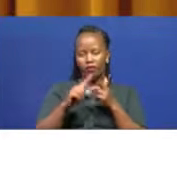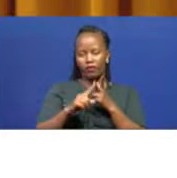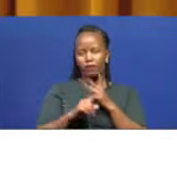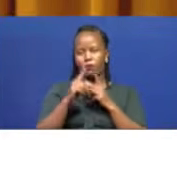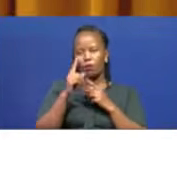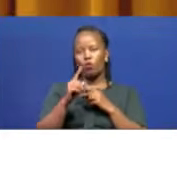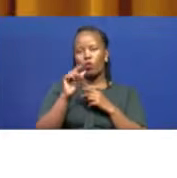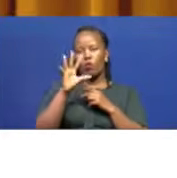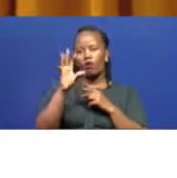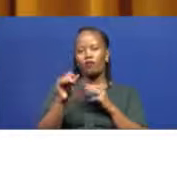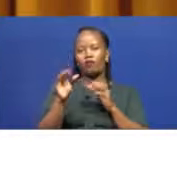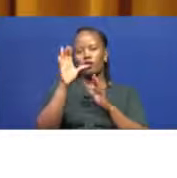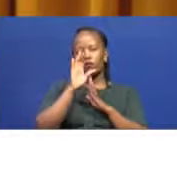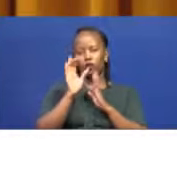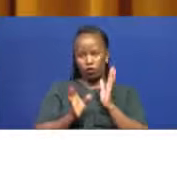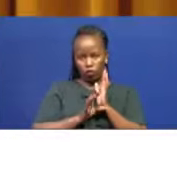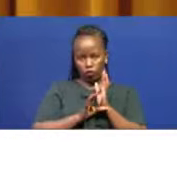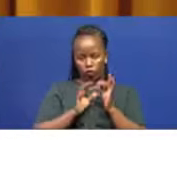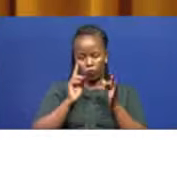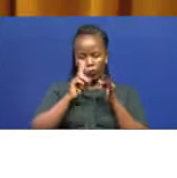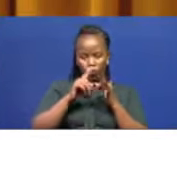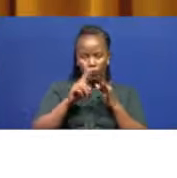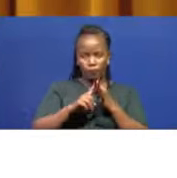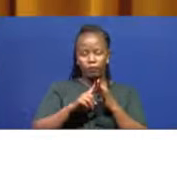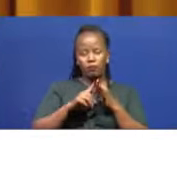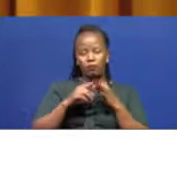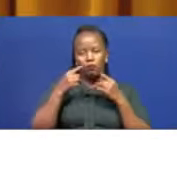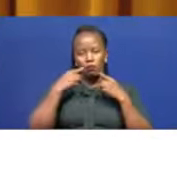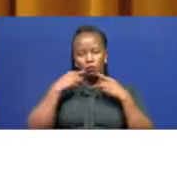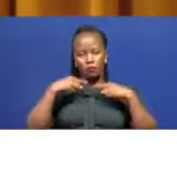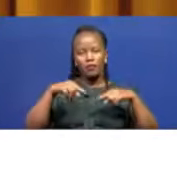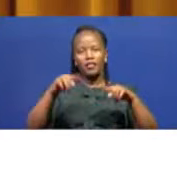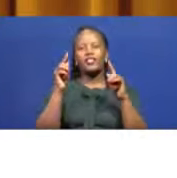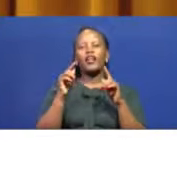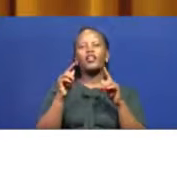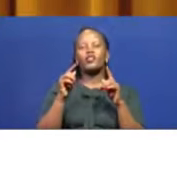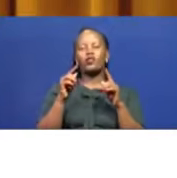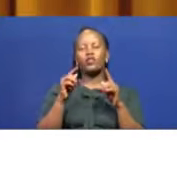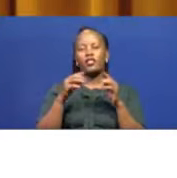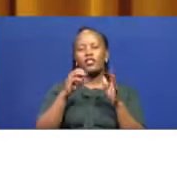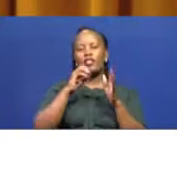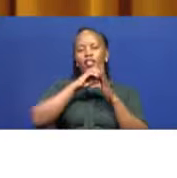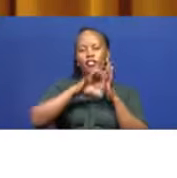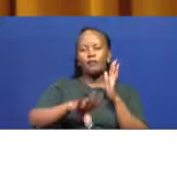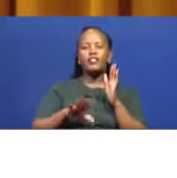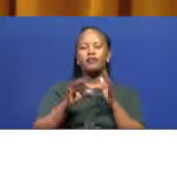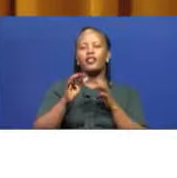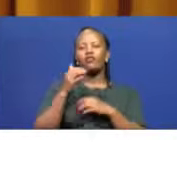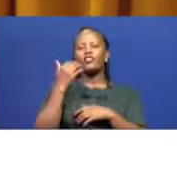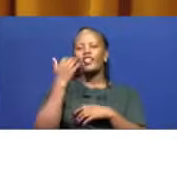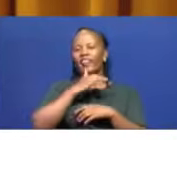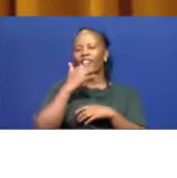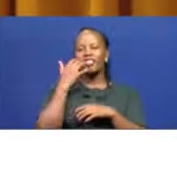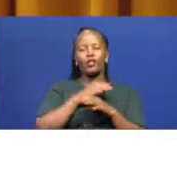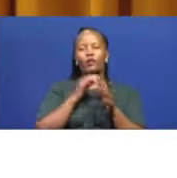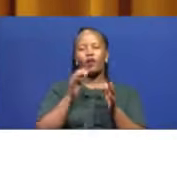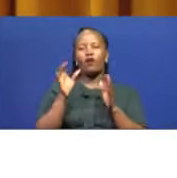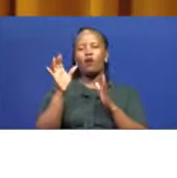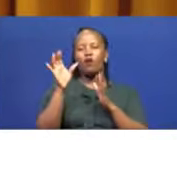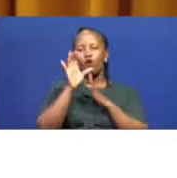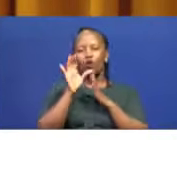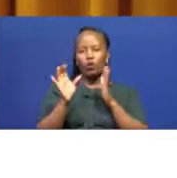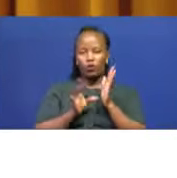Constitution. B, a declaration that the impeachment of Geoffrey Rigathi Gachagua was